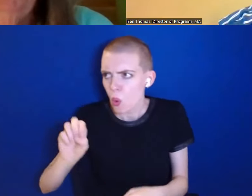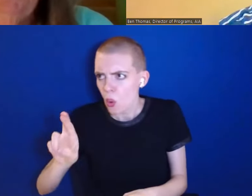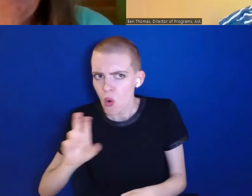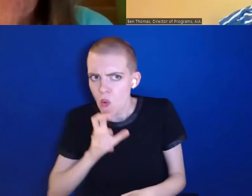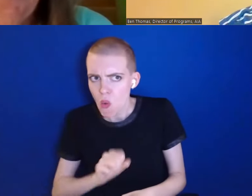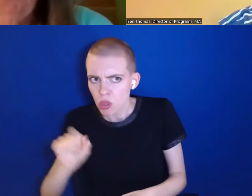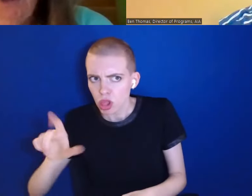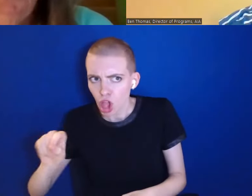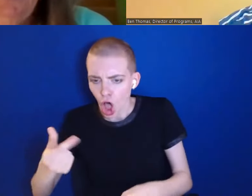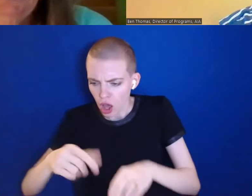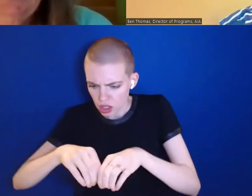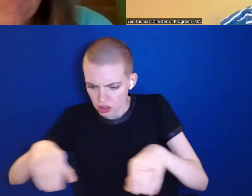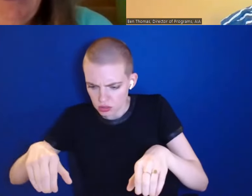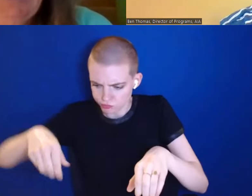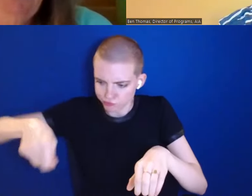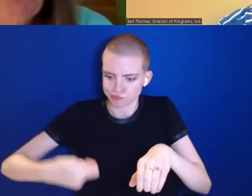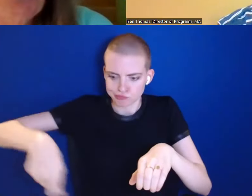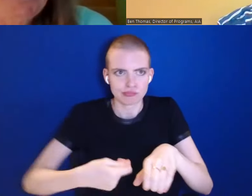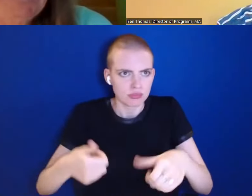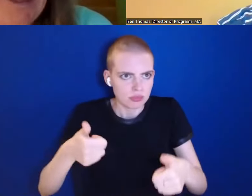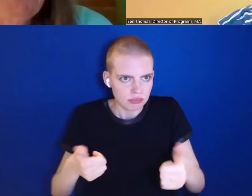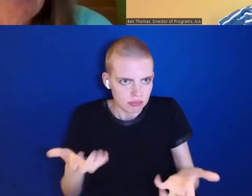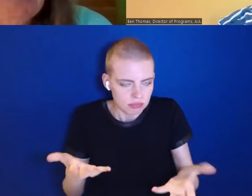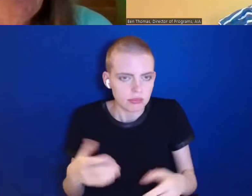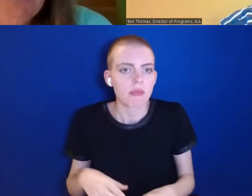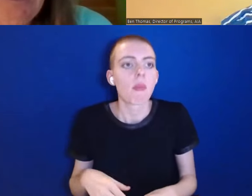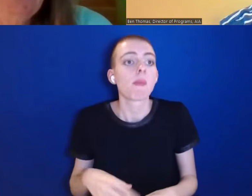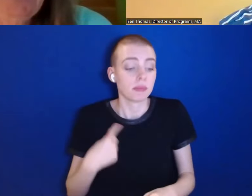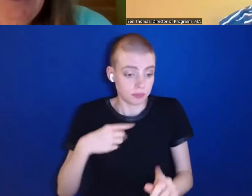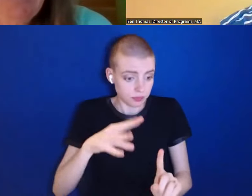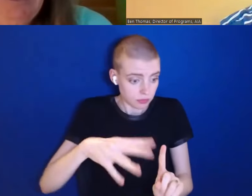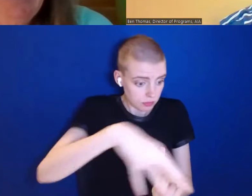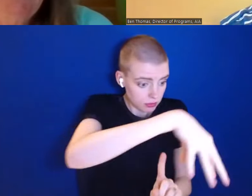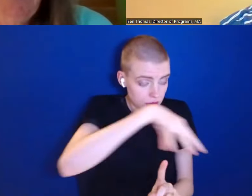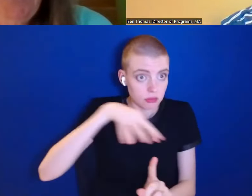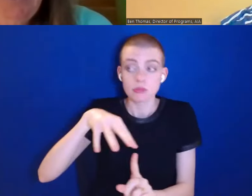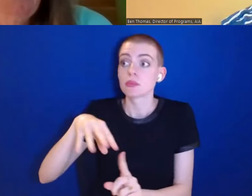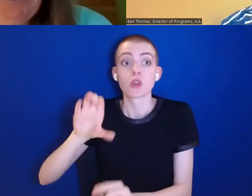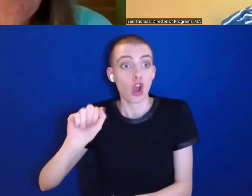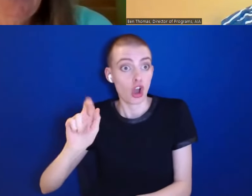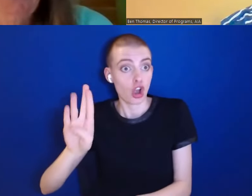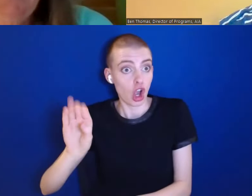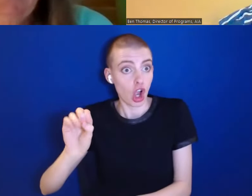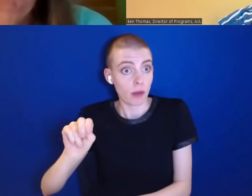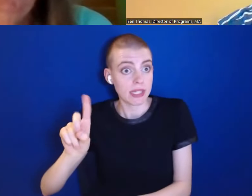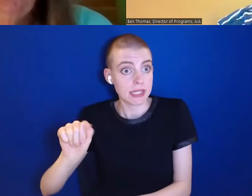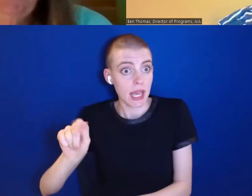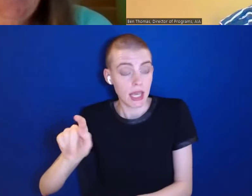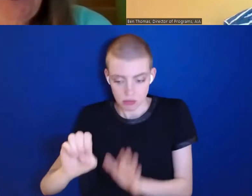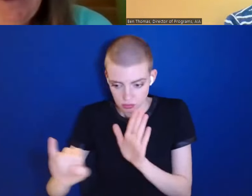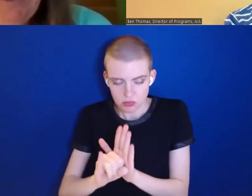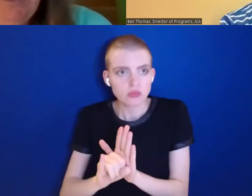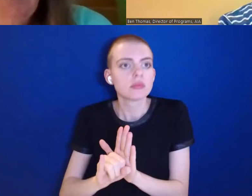we did was get a radiocarbon date, and it came back as an early classic date. And at that point, I realized, okay, now we need to